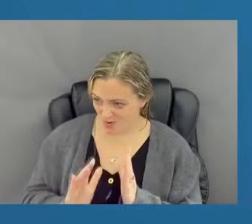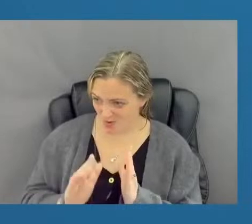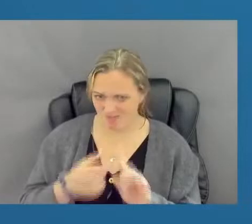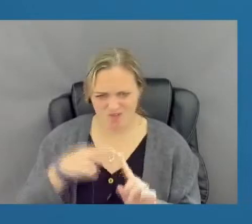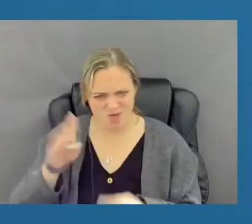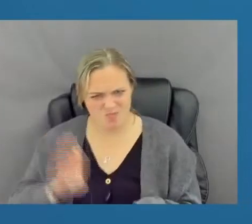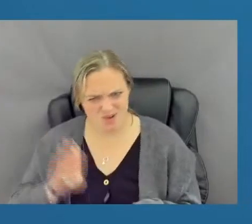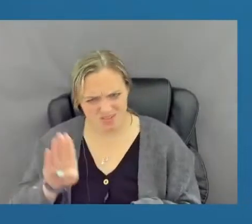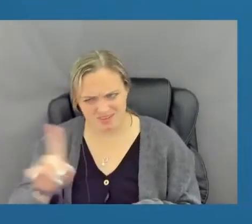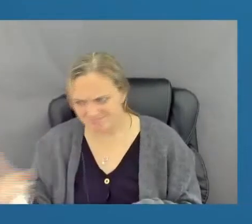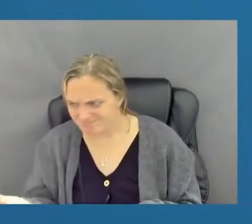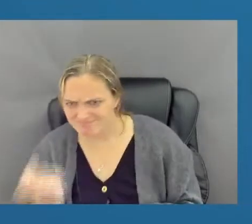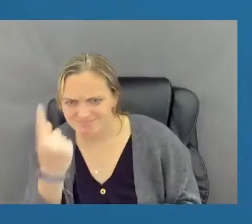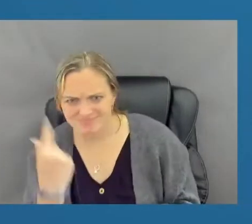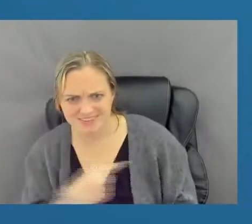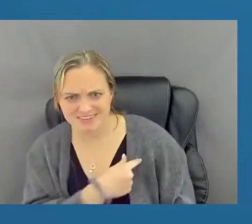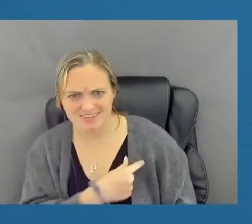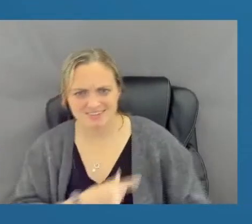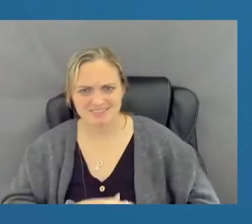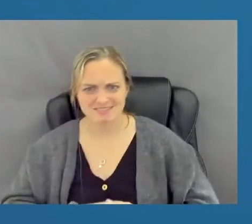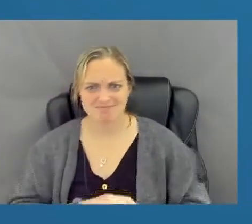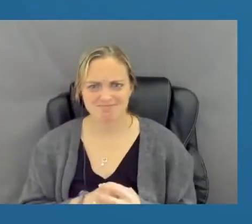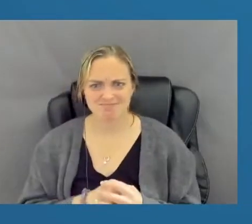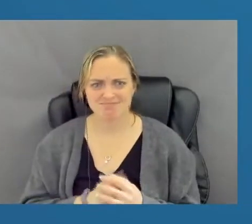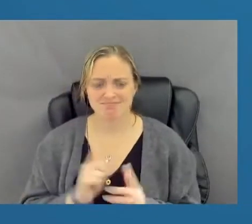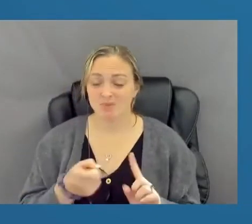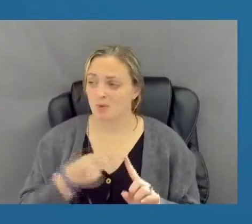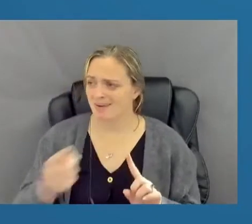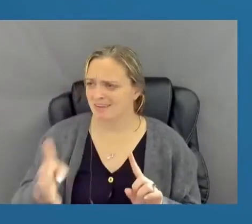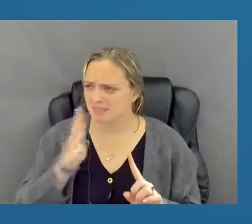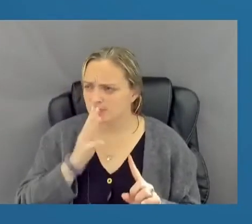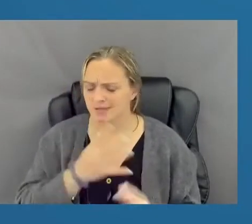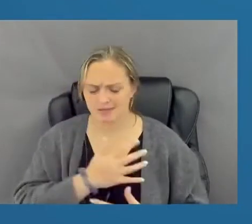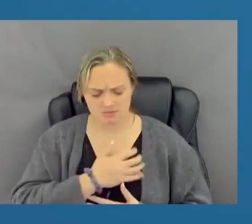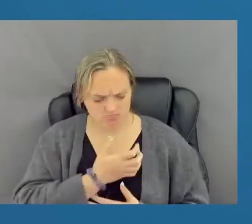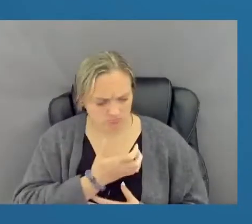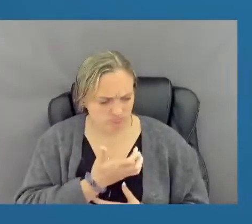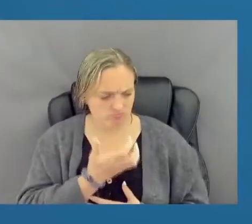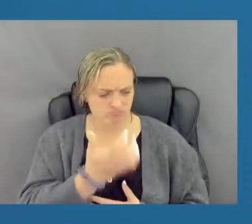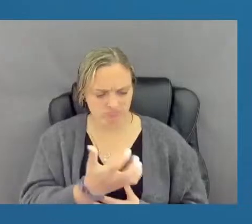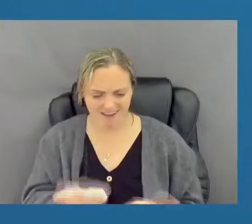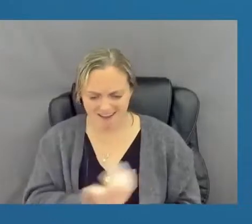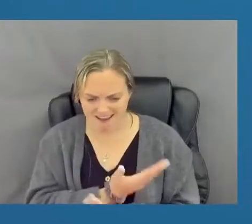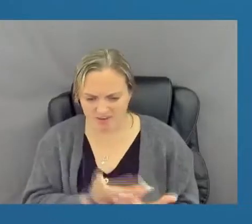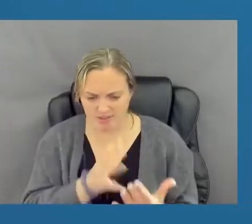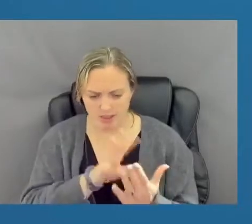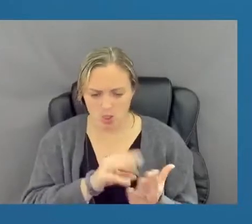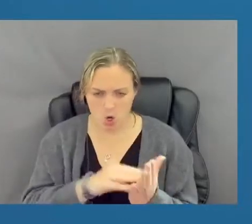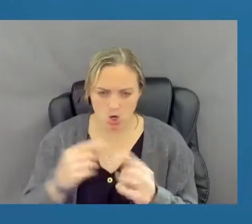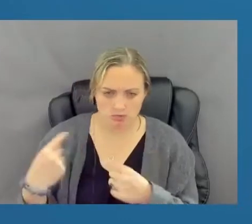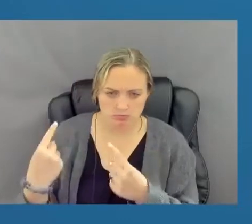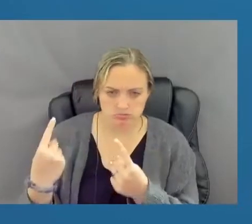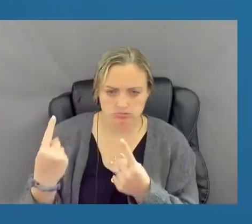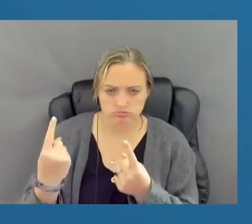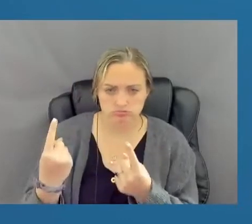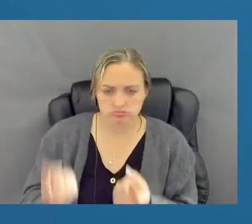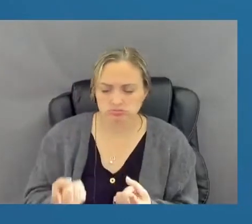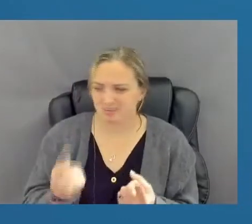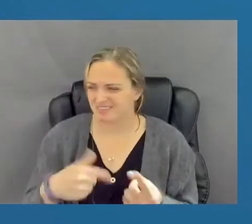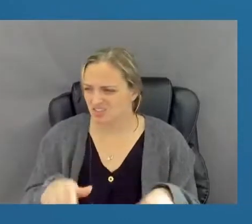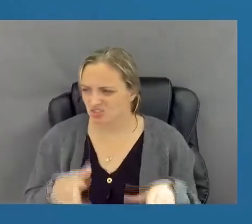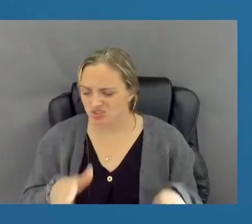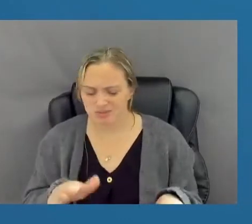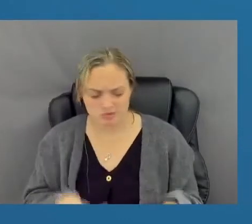He understands us. And when he speaks from the heart, he's embodying everything he learned in the streets of our great